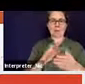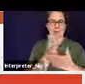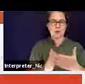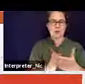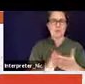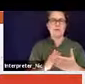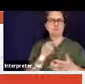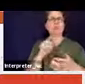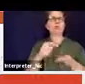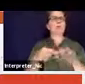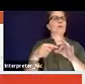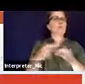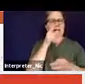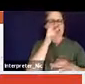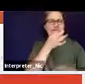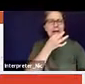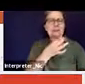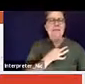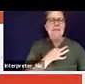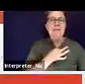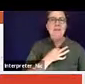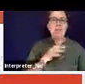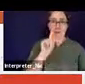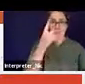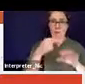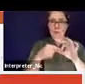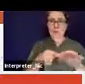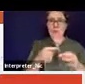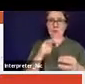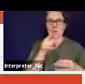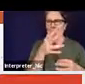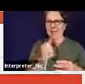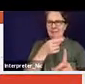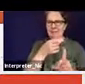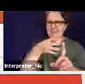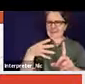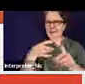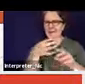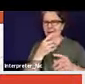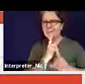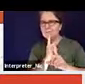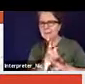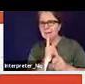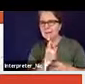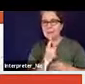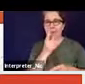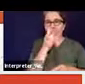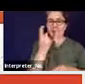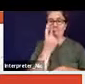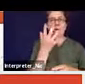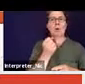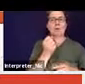that has come through is just asking whether you have any specific advice for those job seekers who have a psychotic